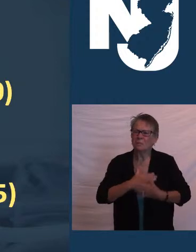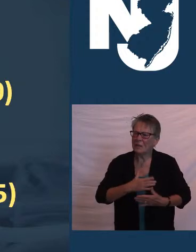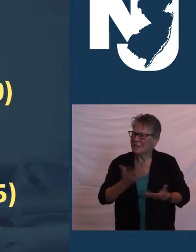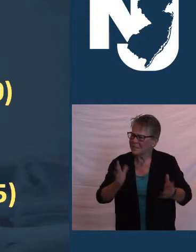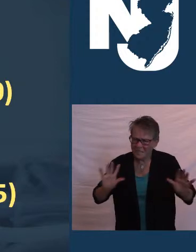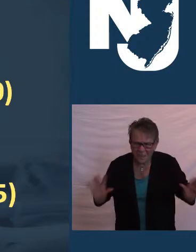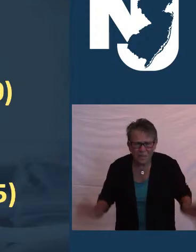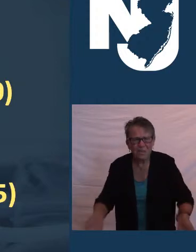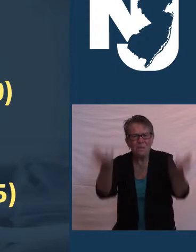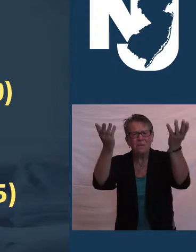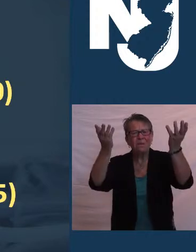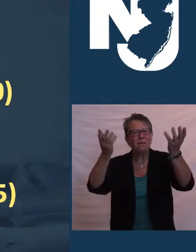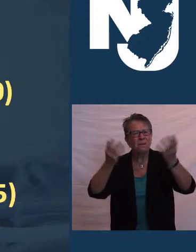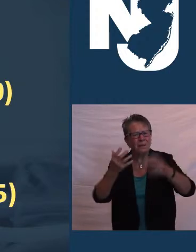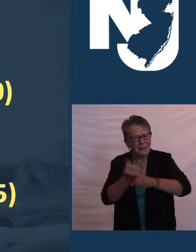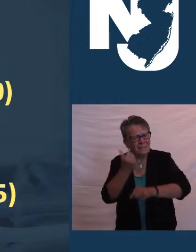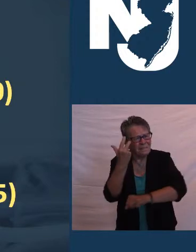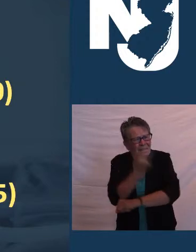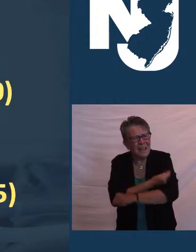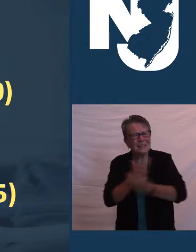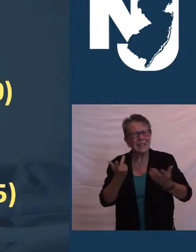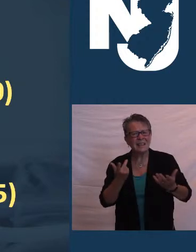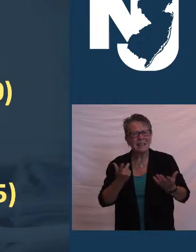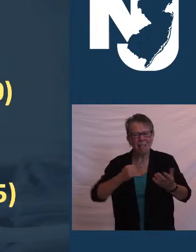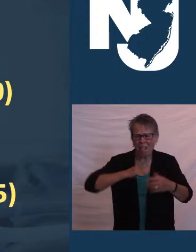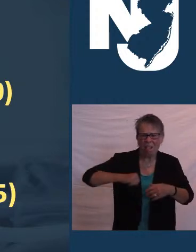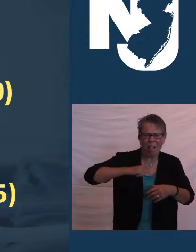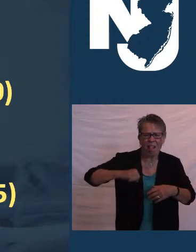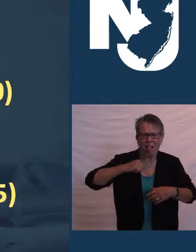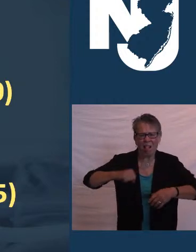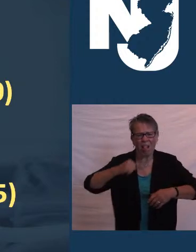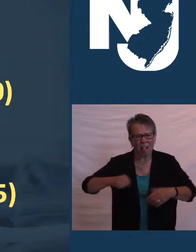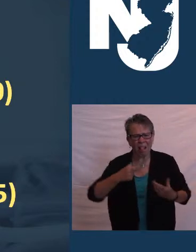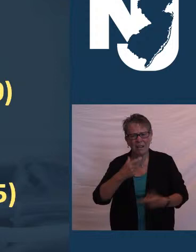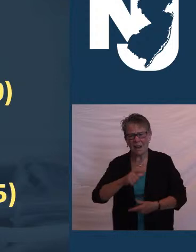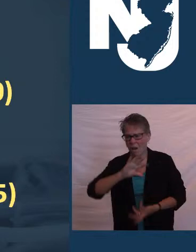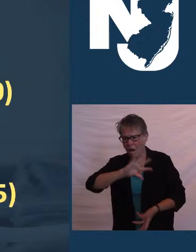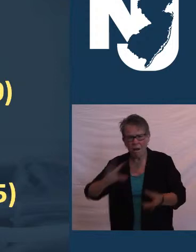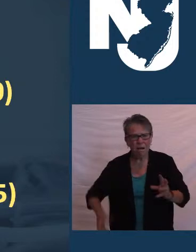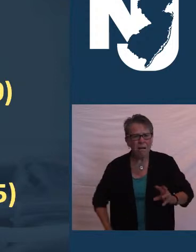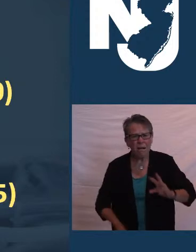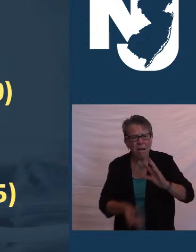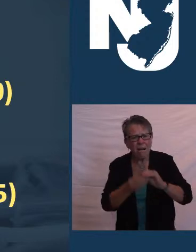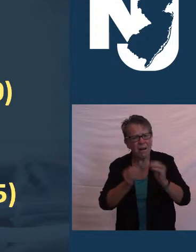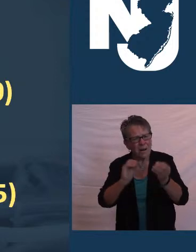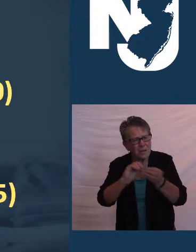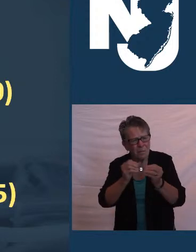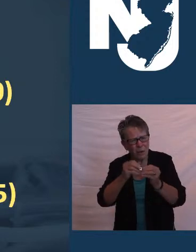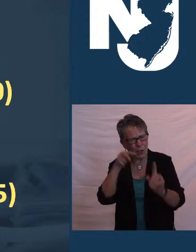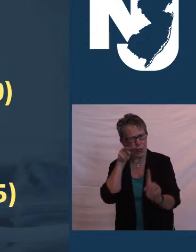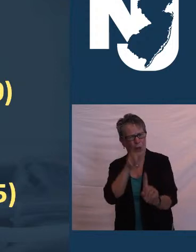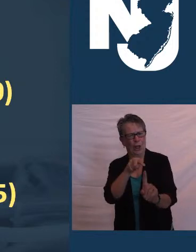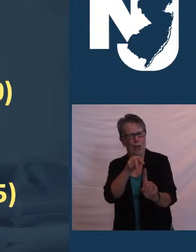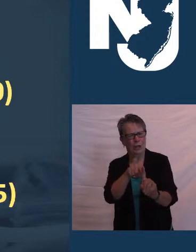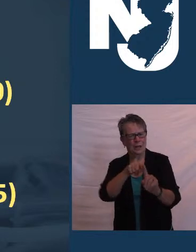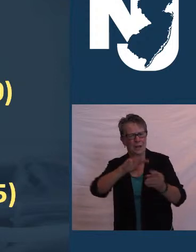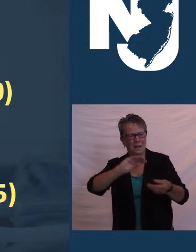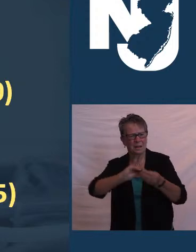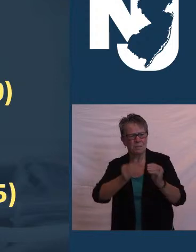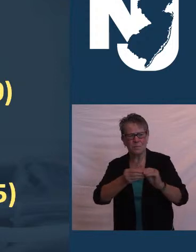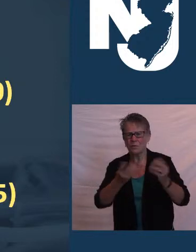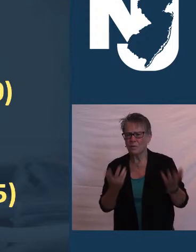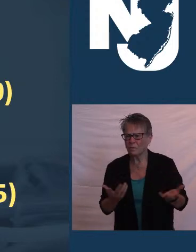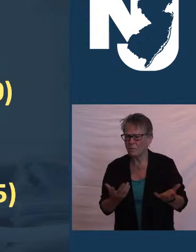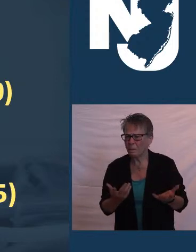numbers. You are all counted in here in the overall success of our vaccination program. And to all of